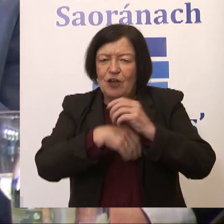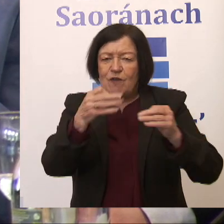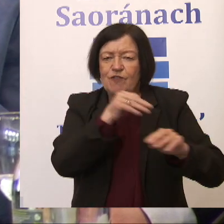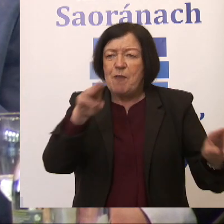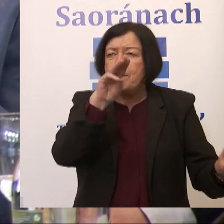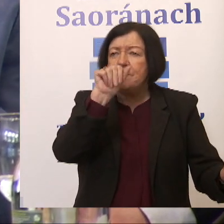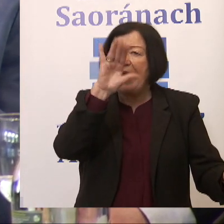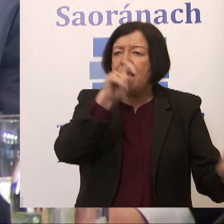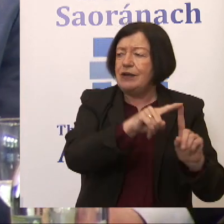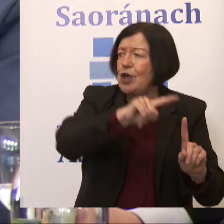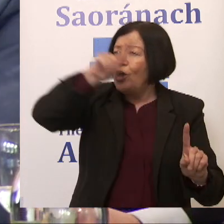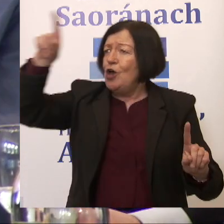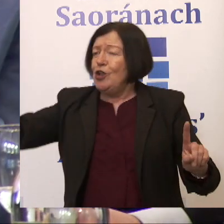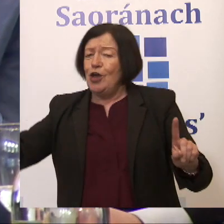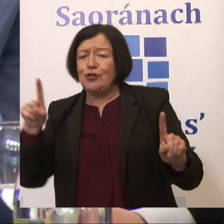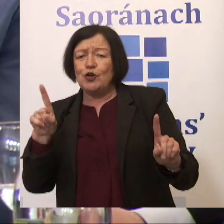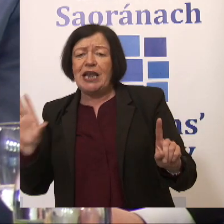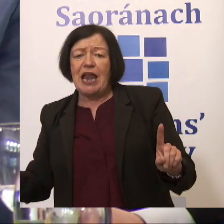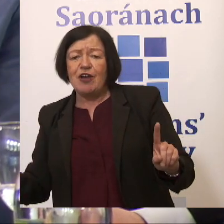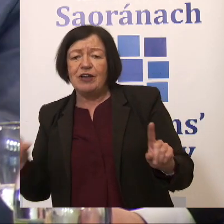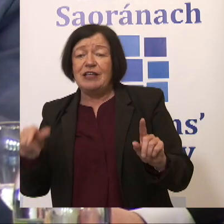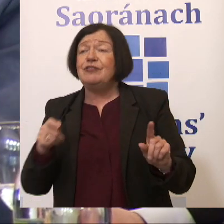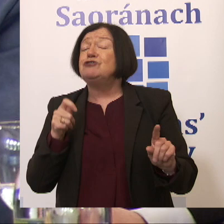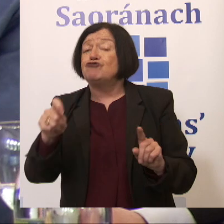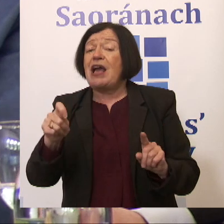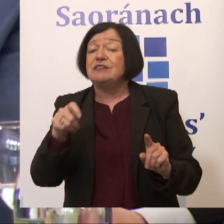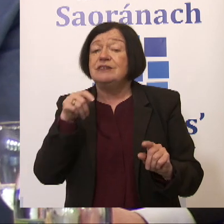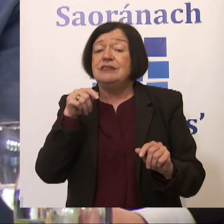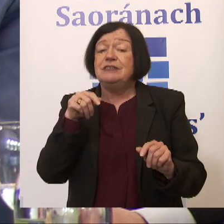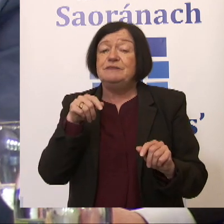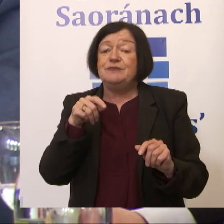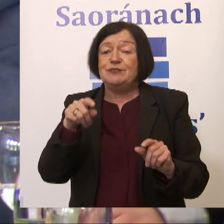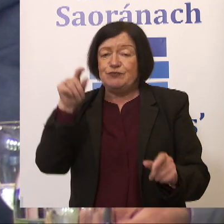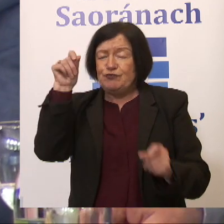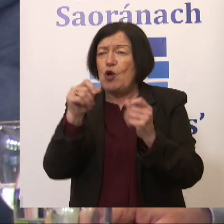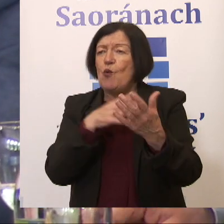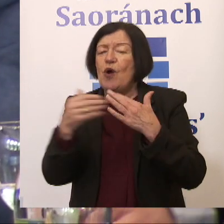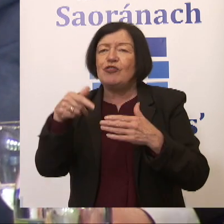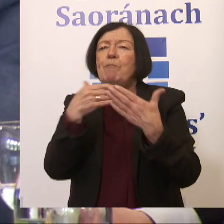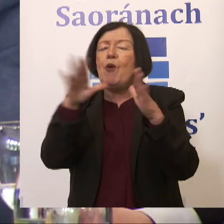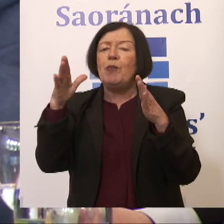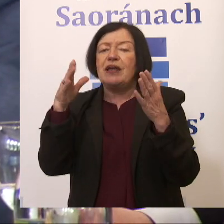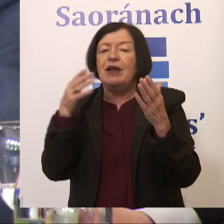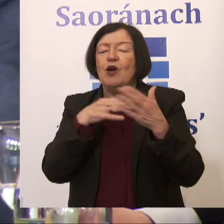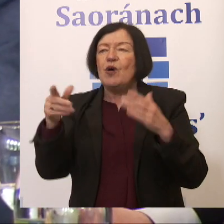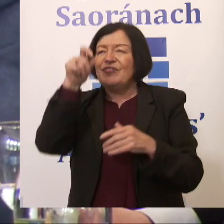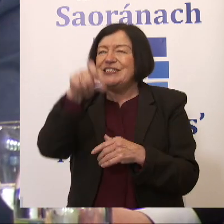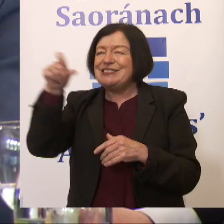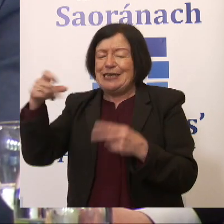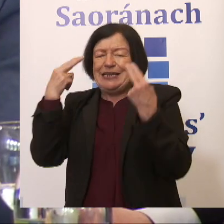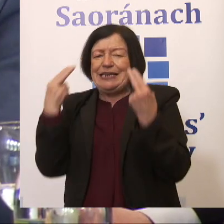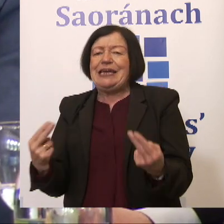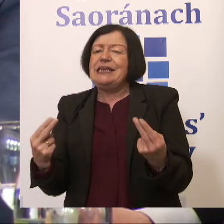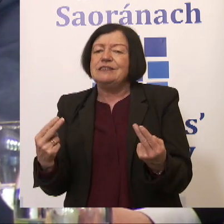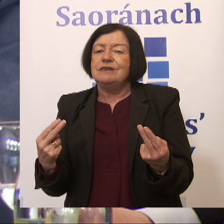to Dunleary, things like a transport thing, just bringing it down to what exactly do the public want, what does the citizen need in the greater